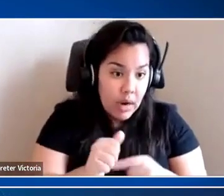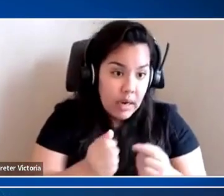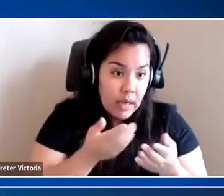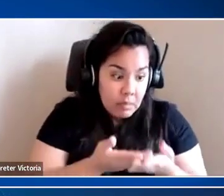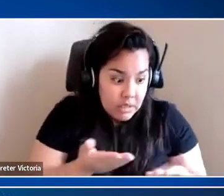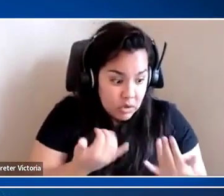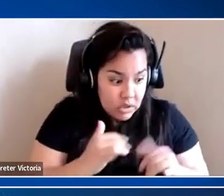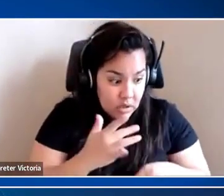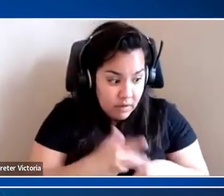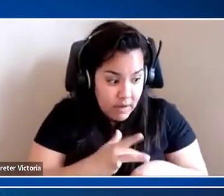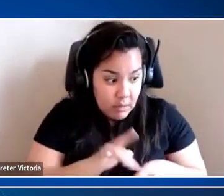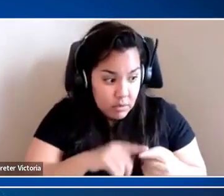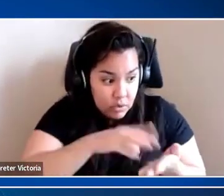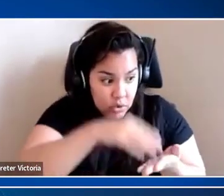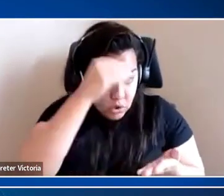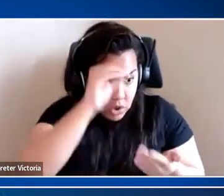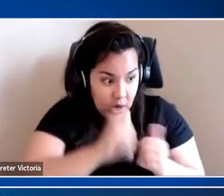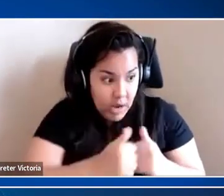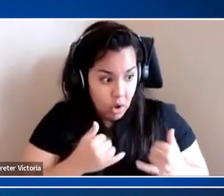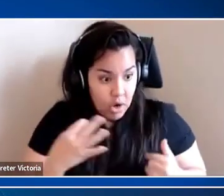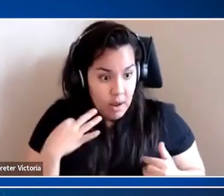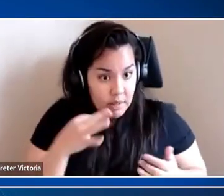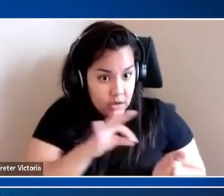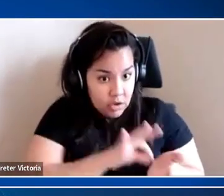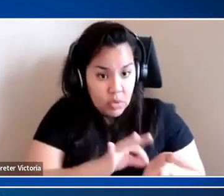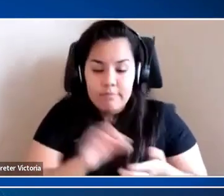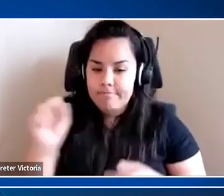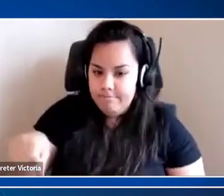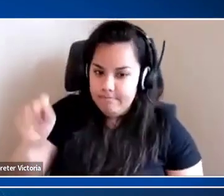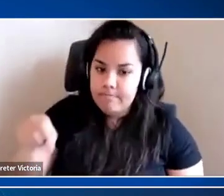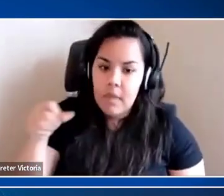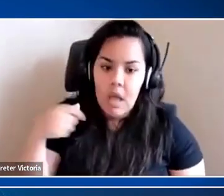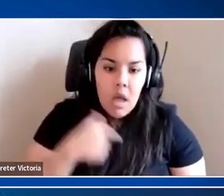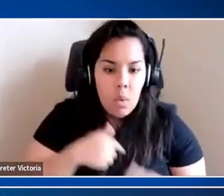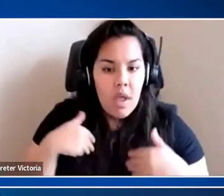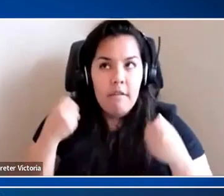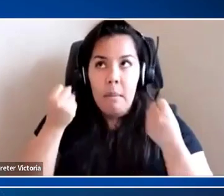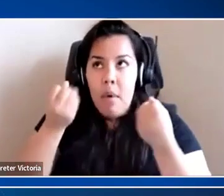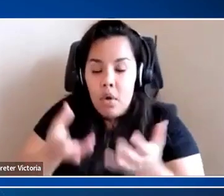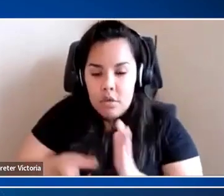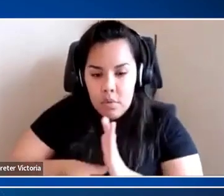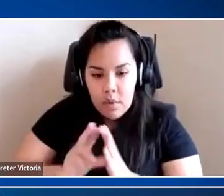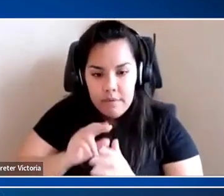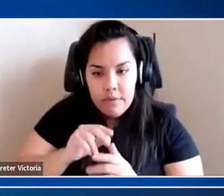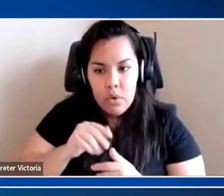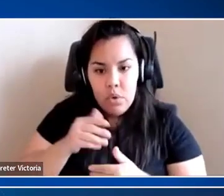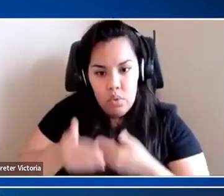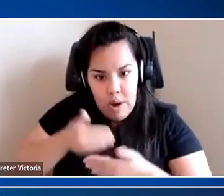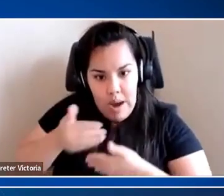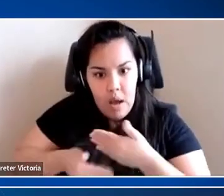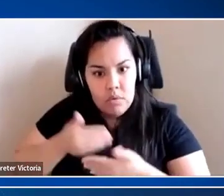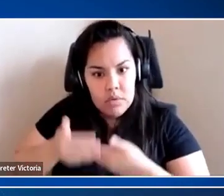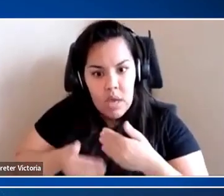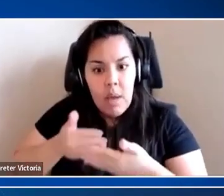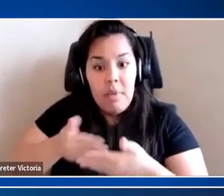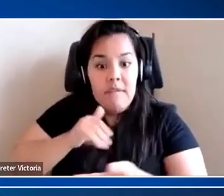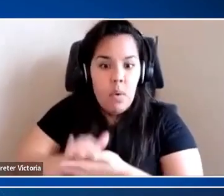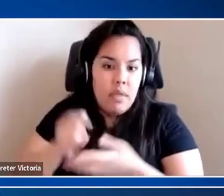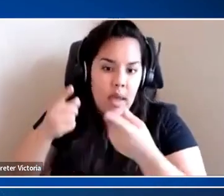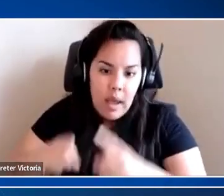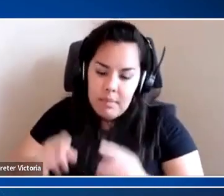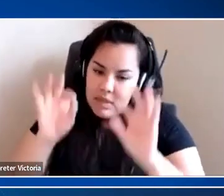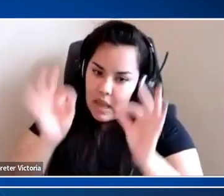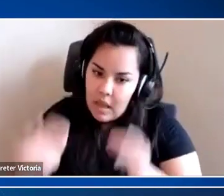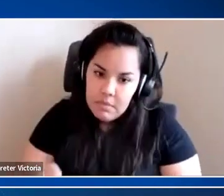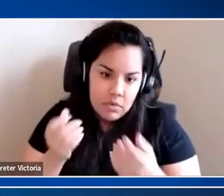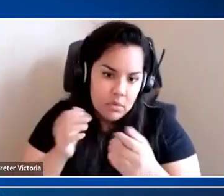are currently scored? Yep, because we have multiple review rounds before that happens. And so absolutely, there's lots out there, and